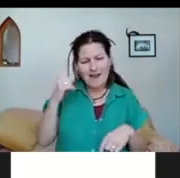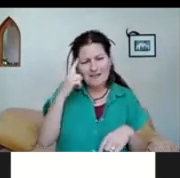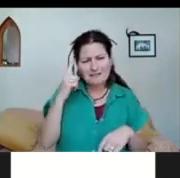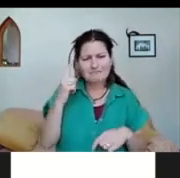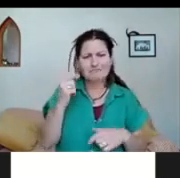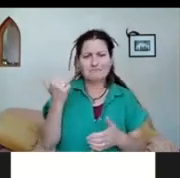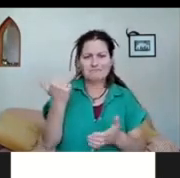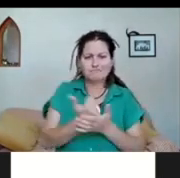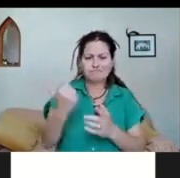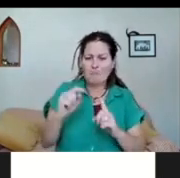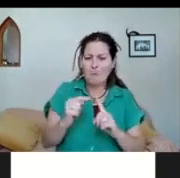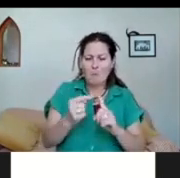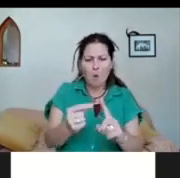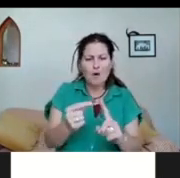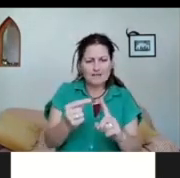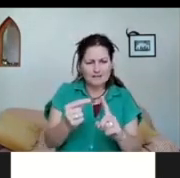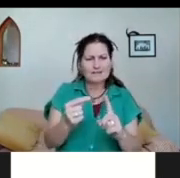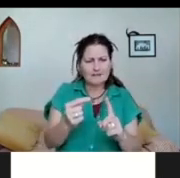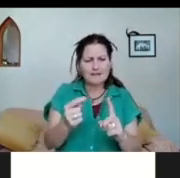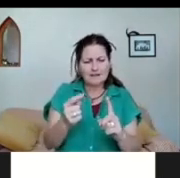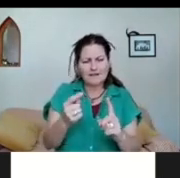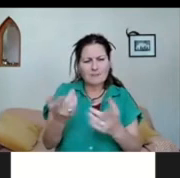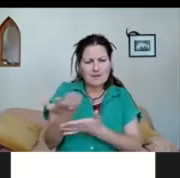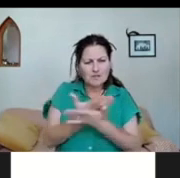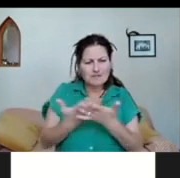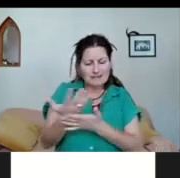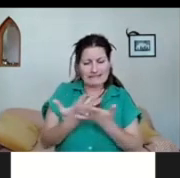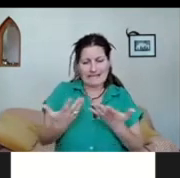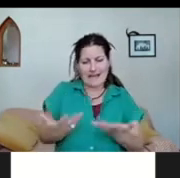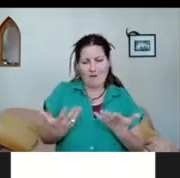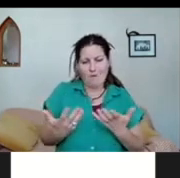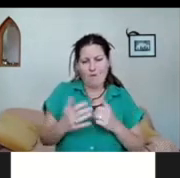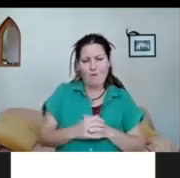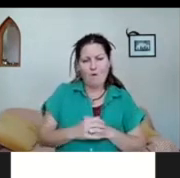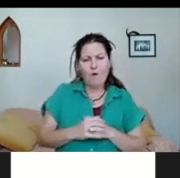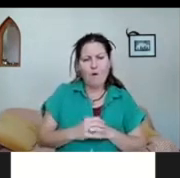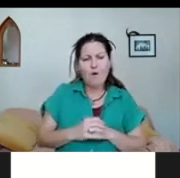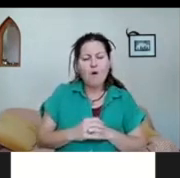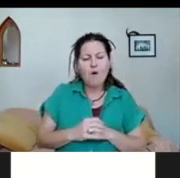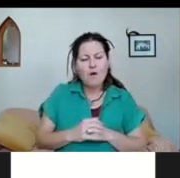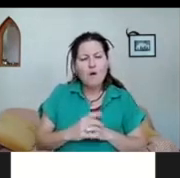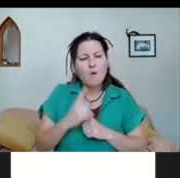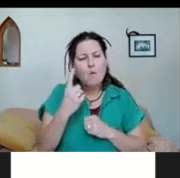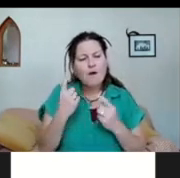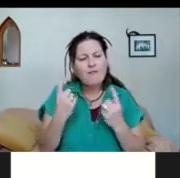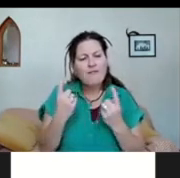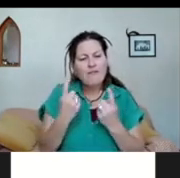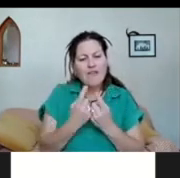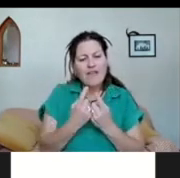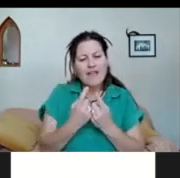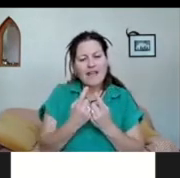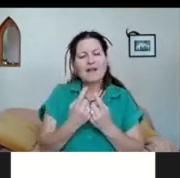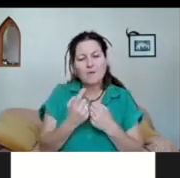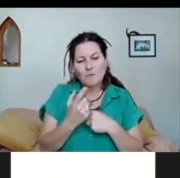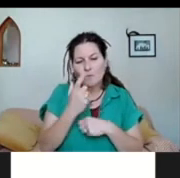really good point that's just been raised here. And one of the things that we can probably take back to the